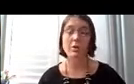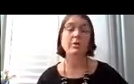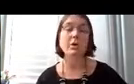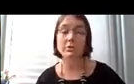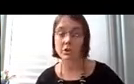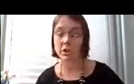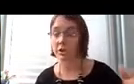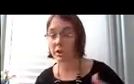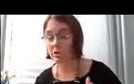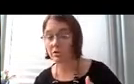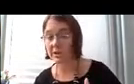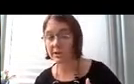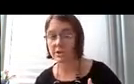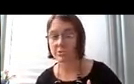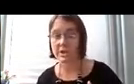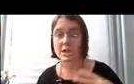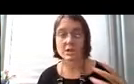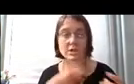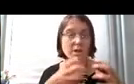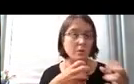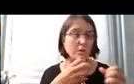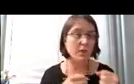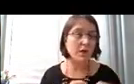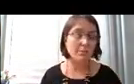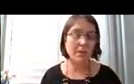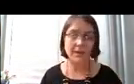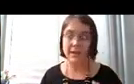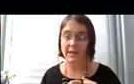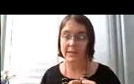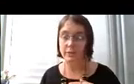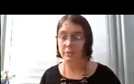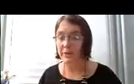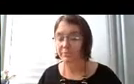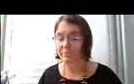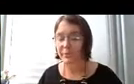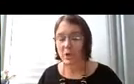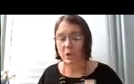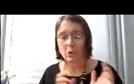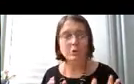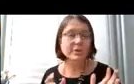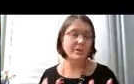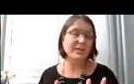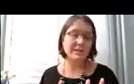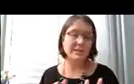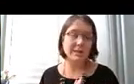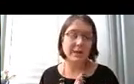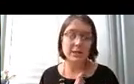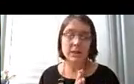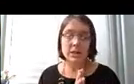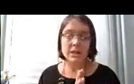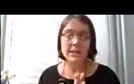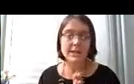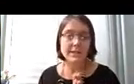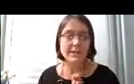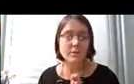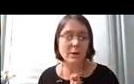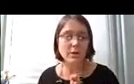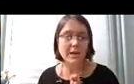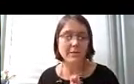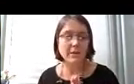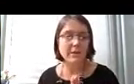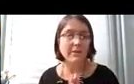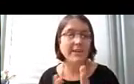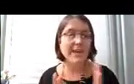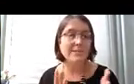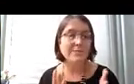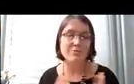or arboriculture, tree surgery. So you might want to unpack that a little bit. Also in the lesson plan, this is where